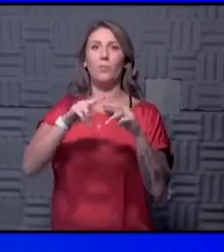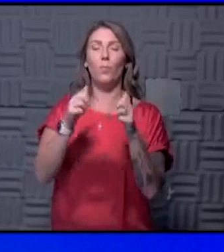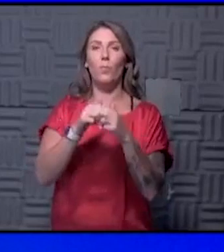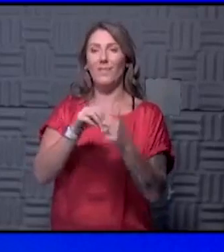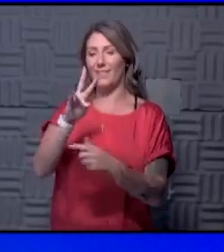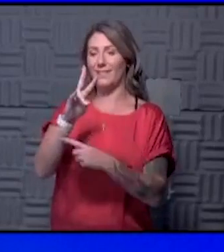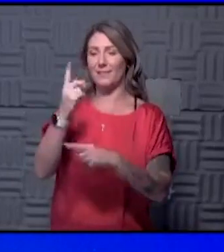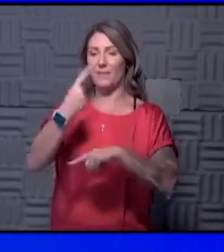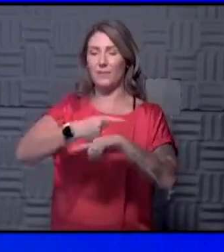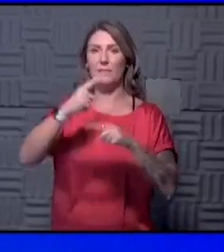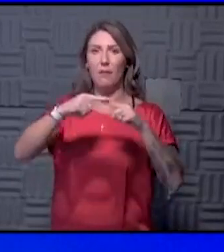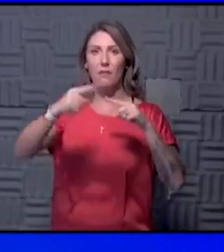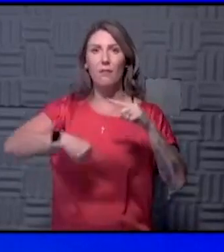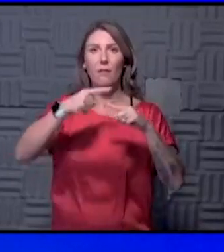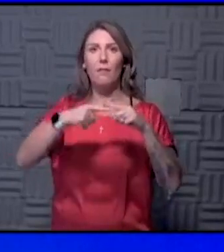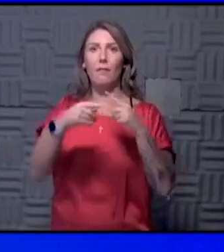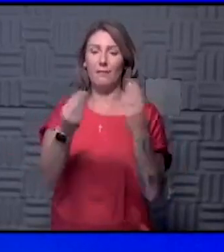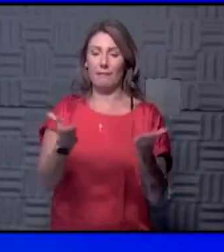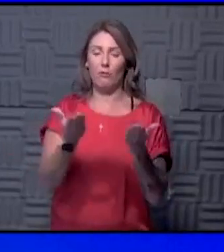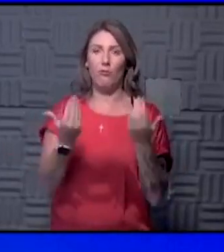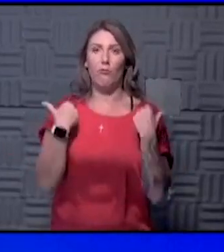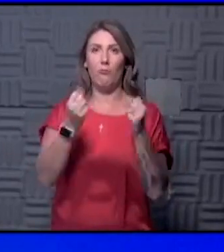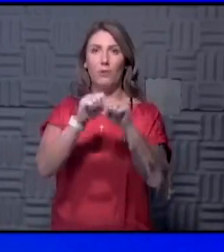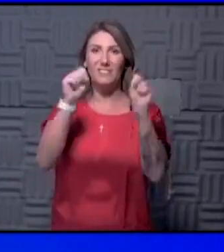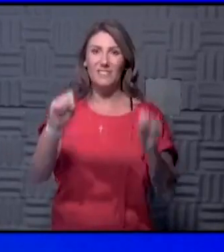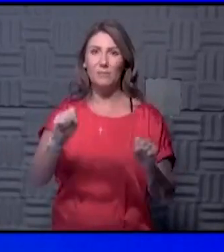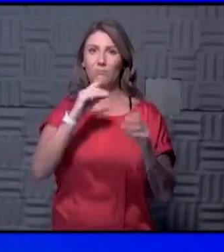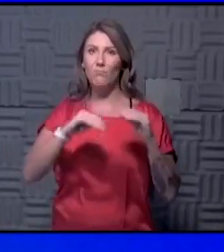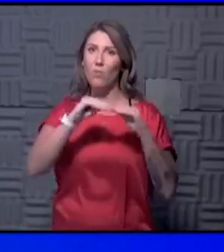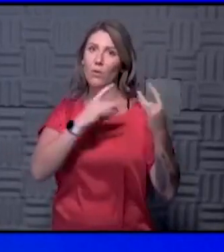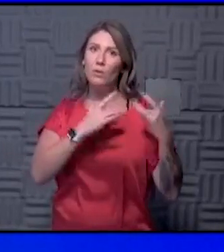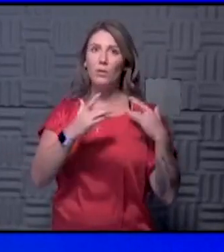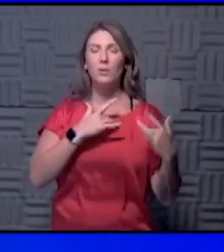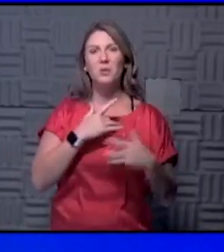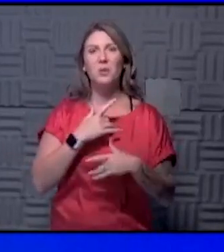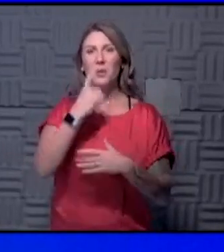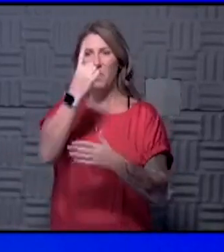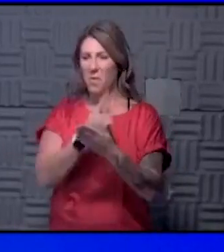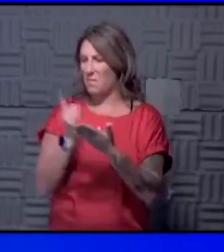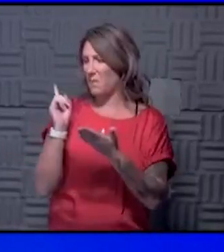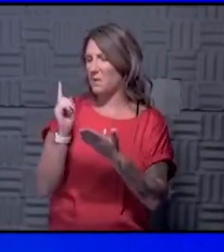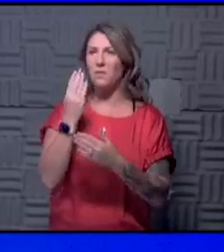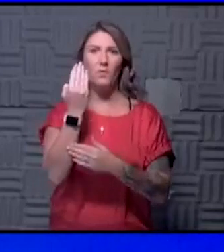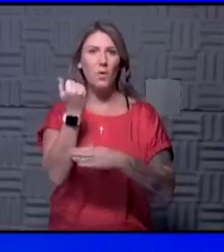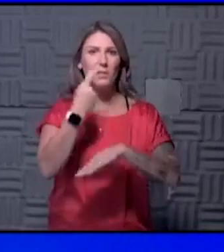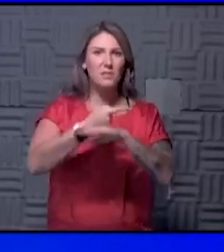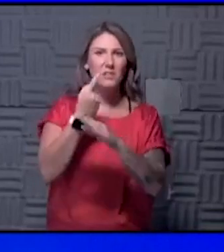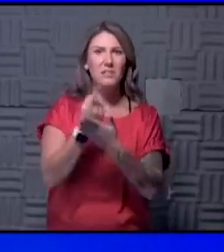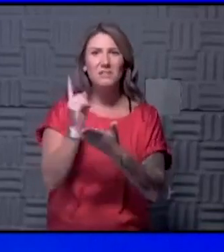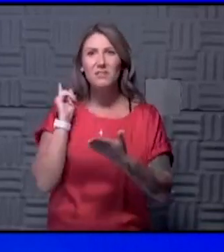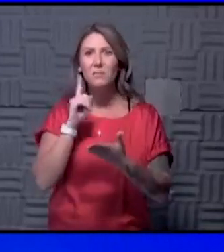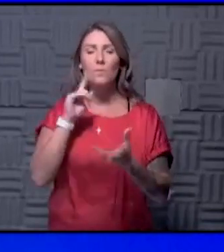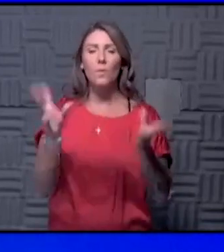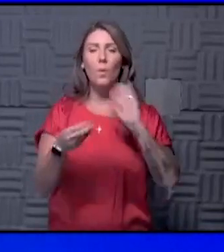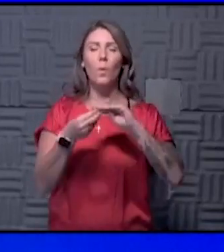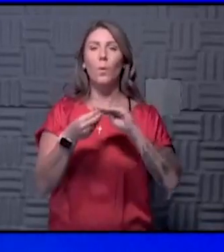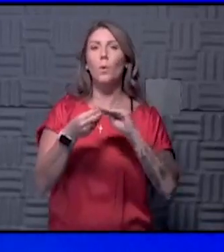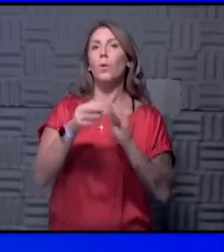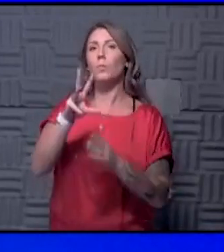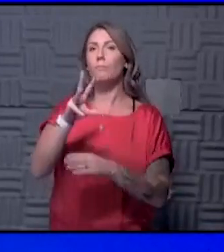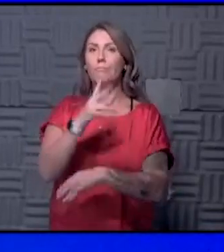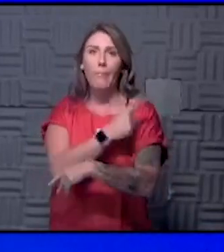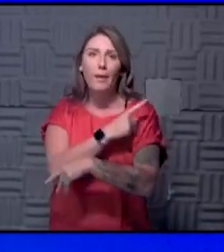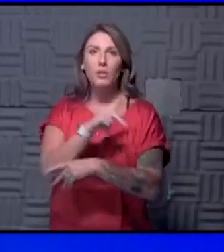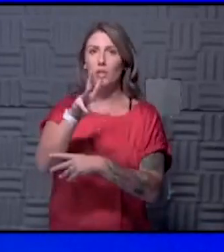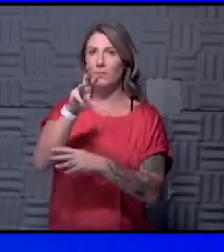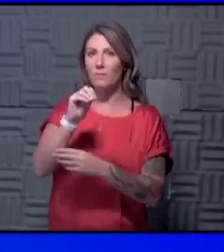But certainly here at the health system, it's even more concerning. You know, a week or 10 or 14 days ago, we were at about 50 total patients in the hospital with